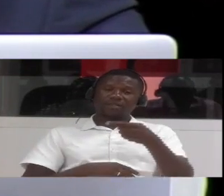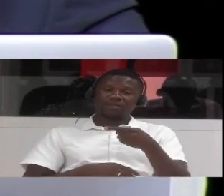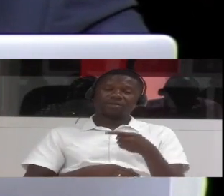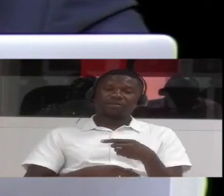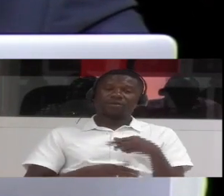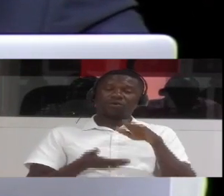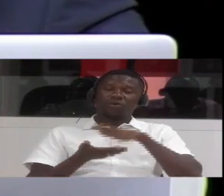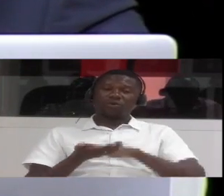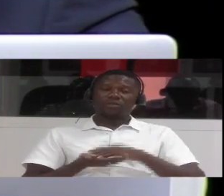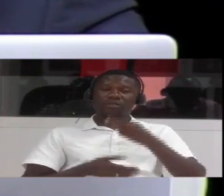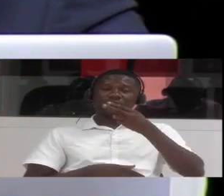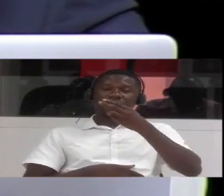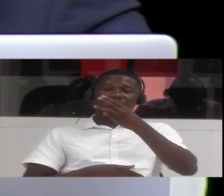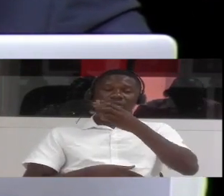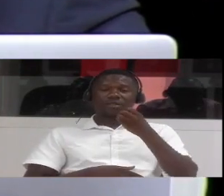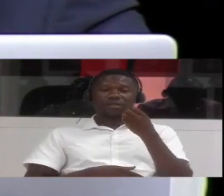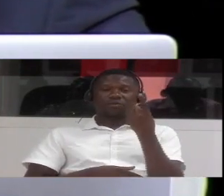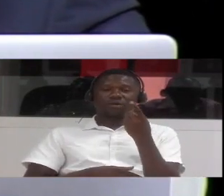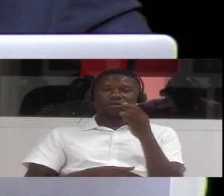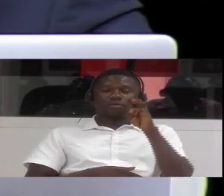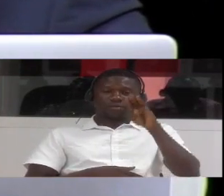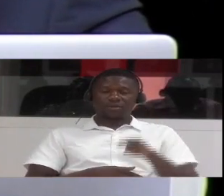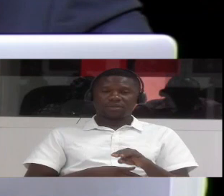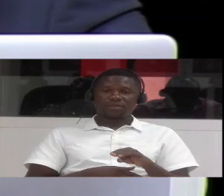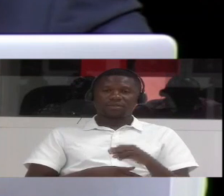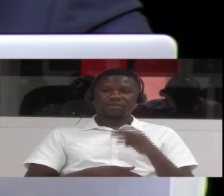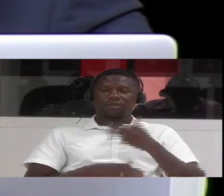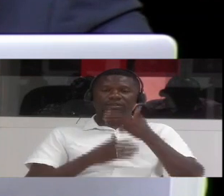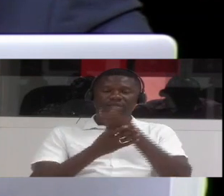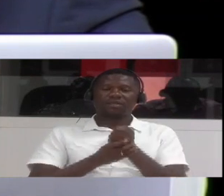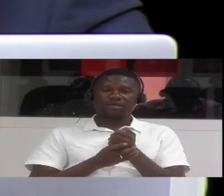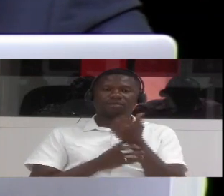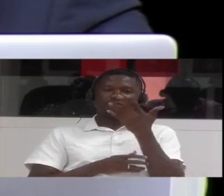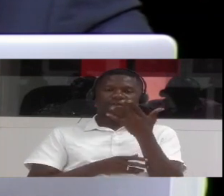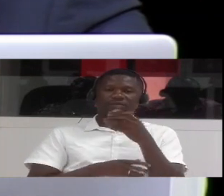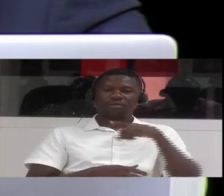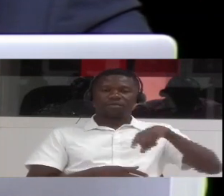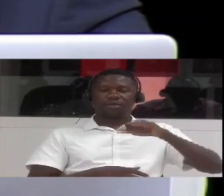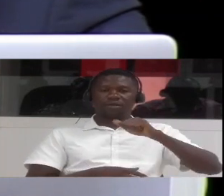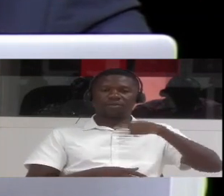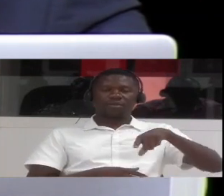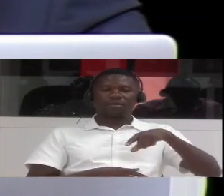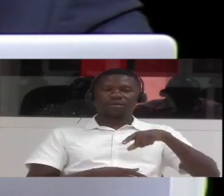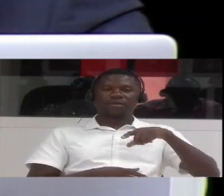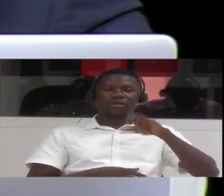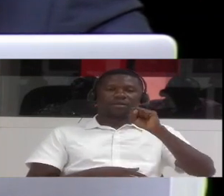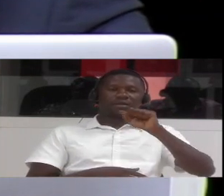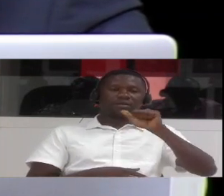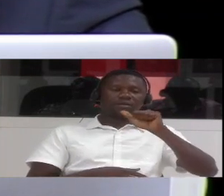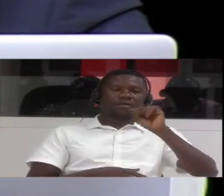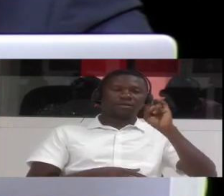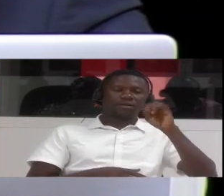31 March 1995, Pap Sen. I think we had covered this one. Yeah, that because we were talking about. Yes, Pap